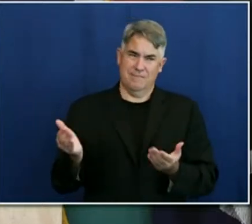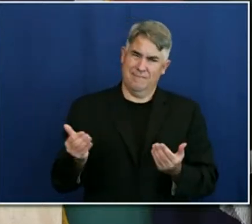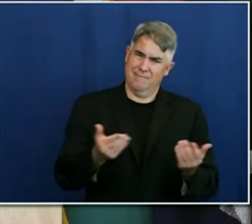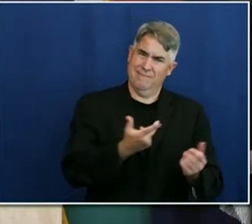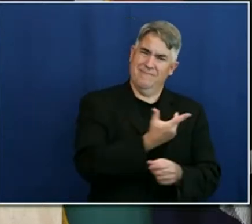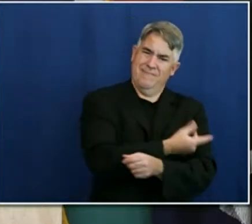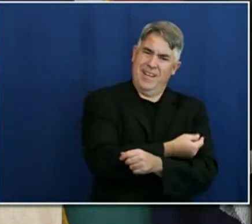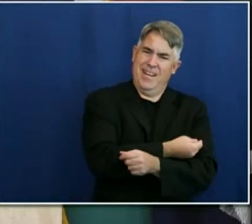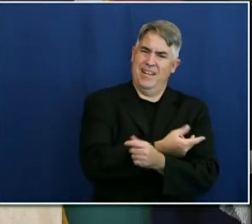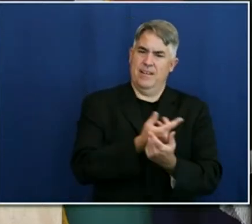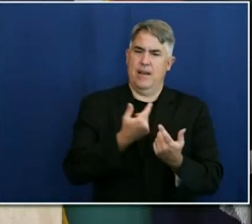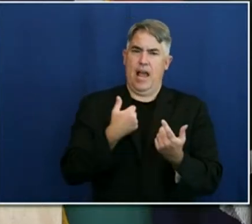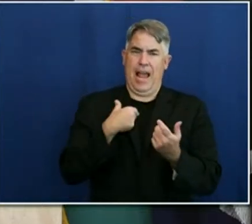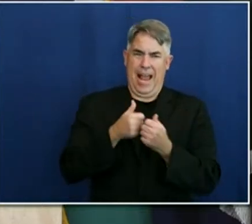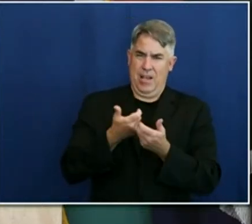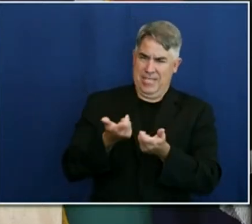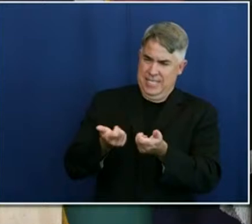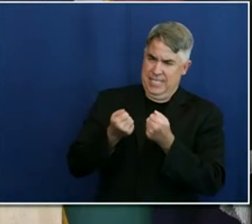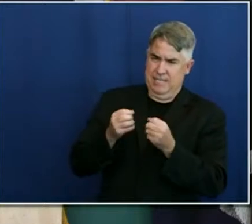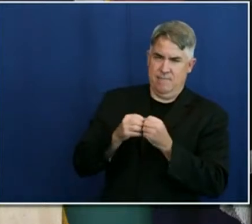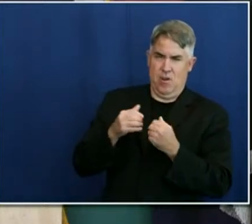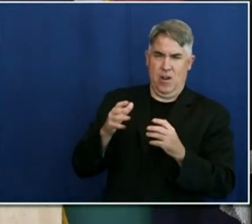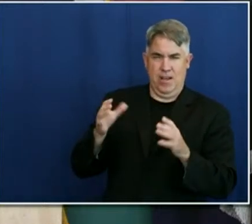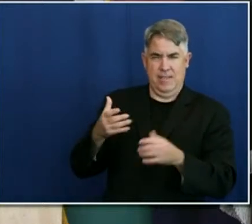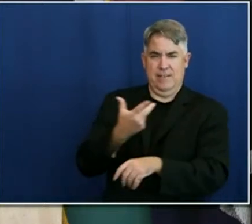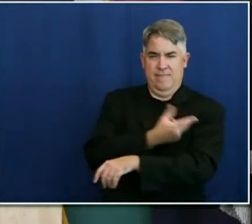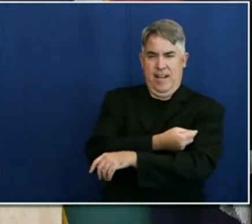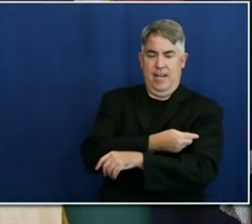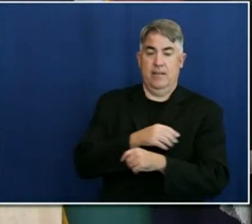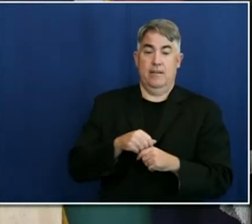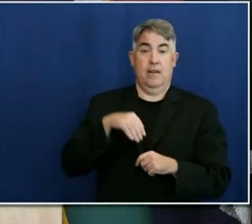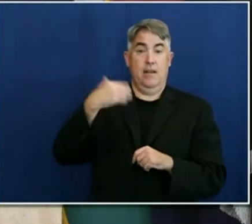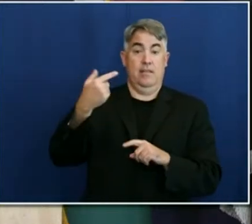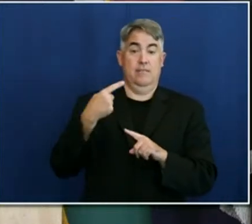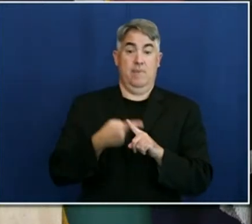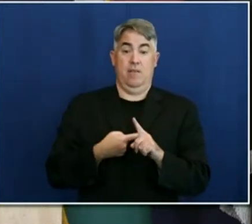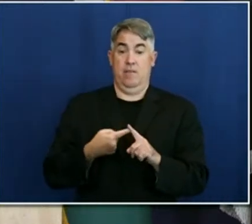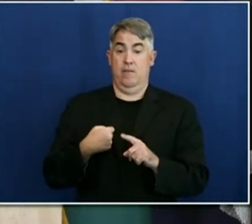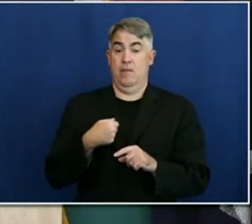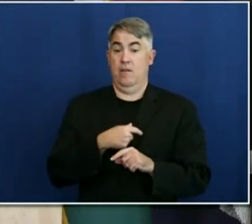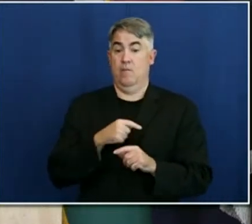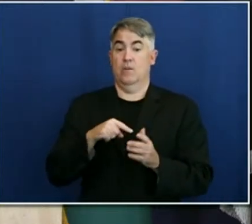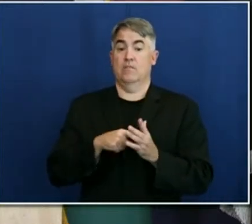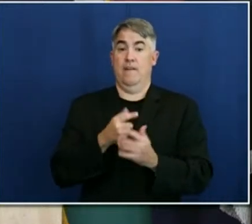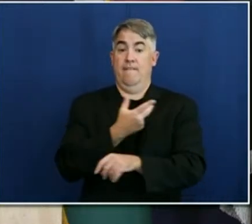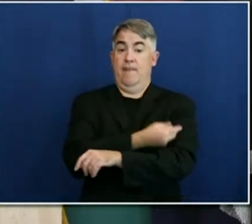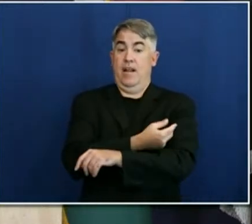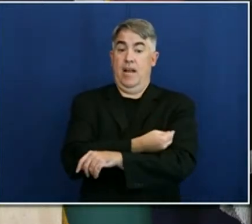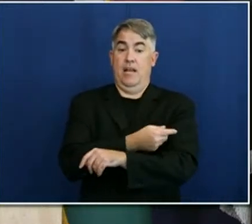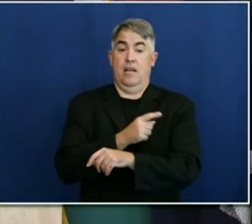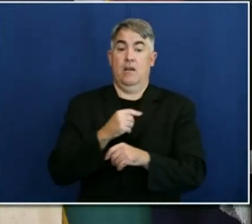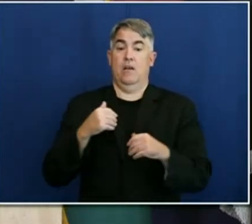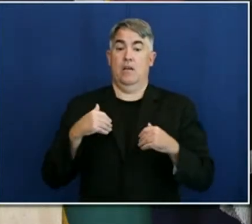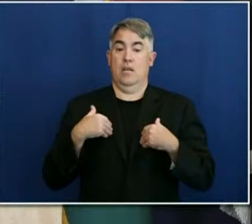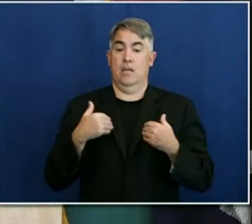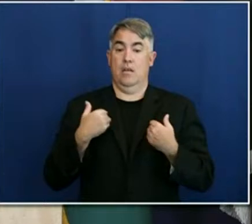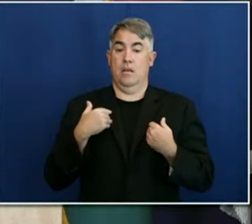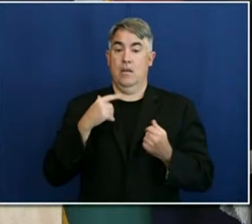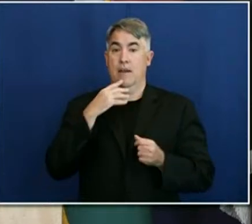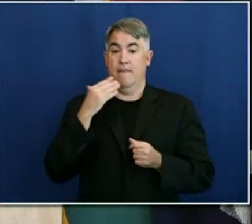do. In a month or more, we will be vaccinating children 15 to 12 years old.